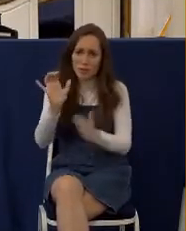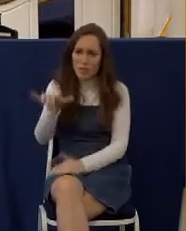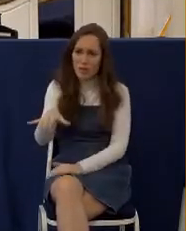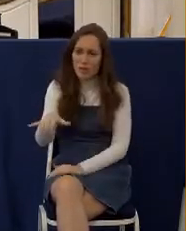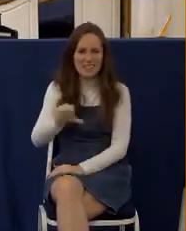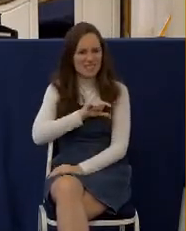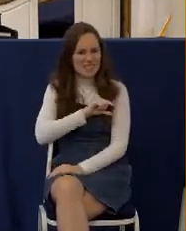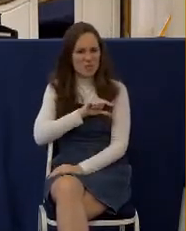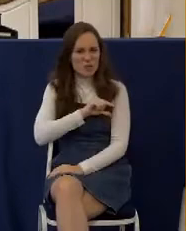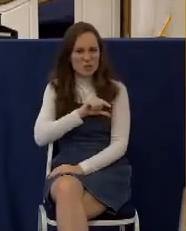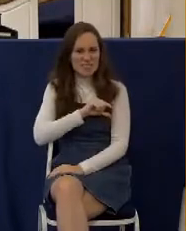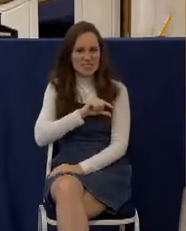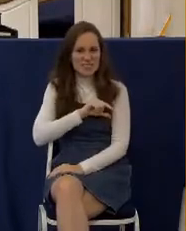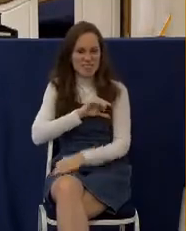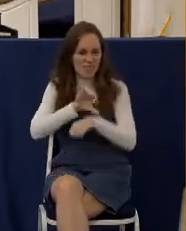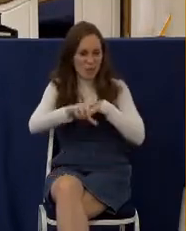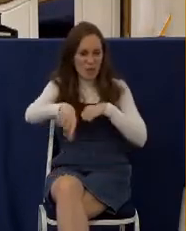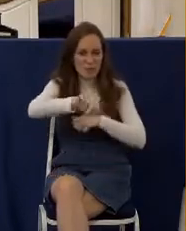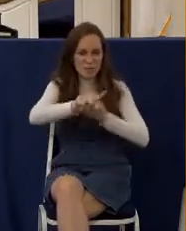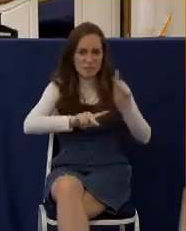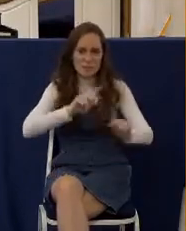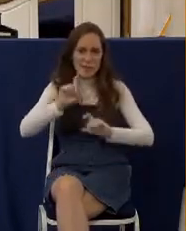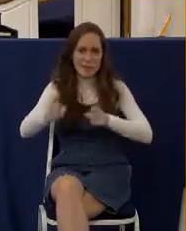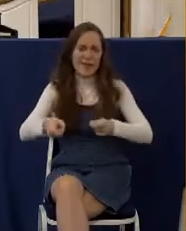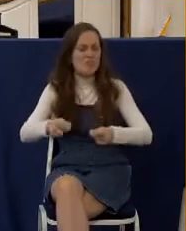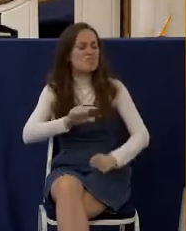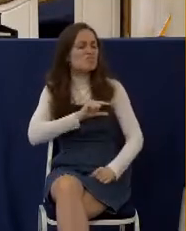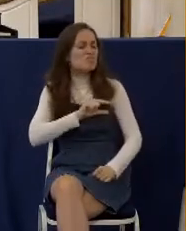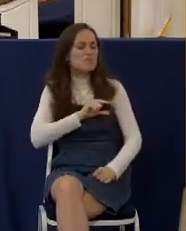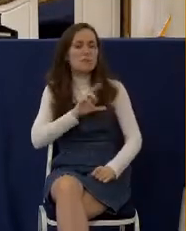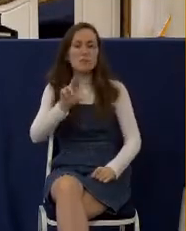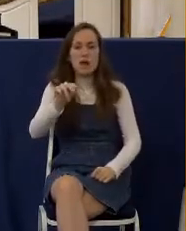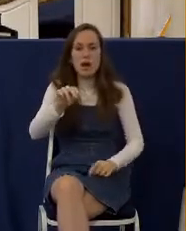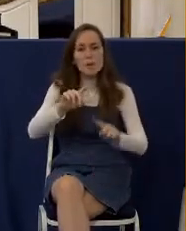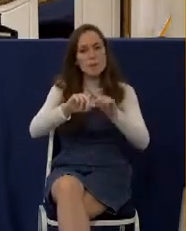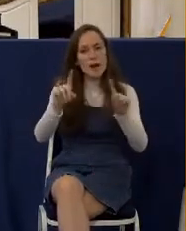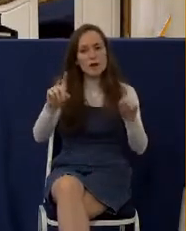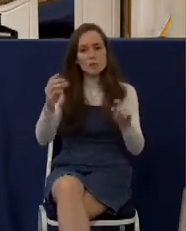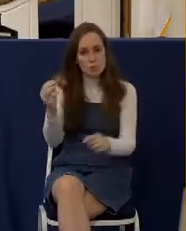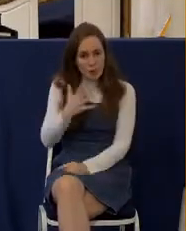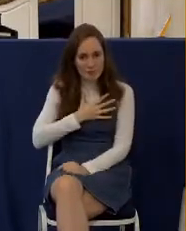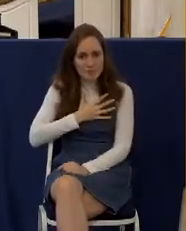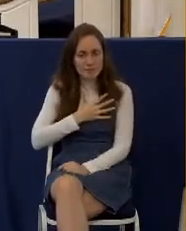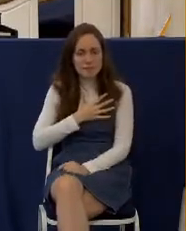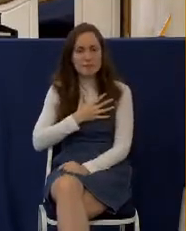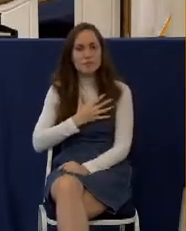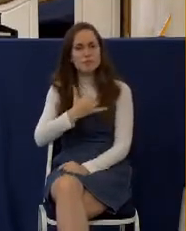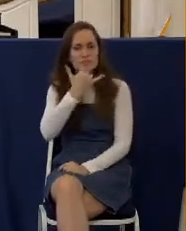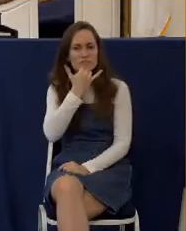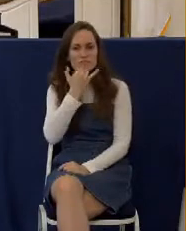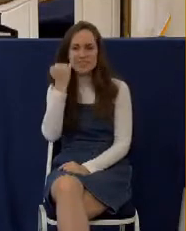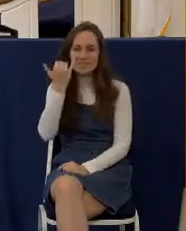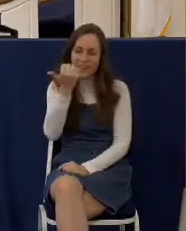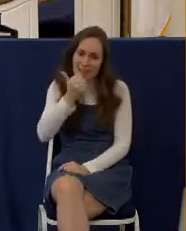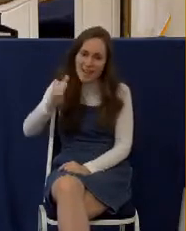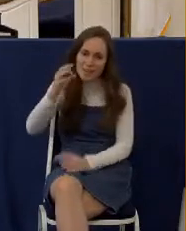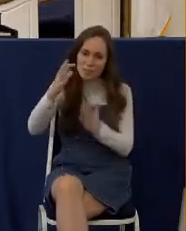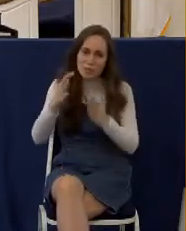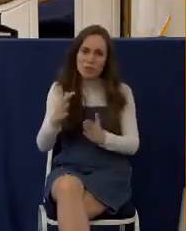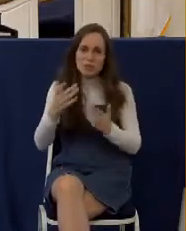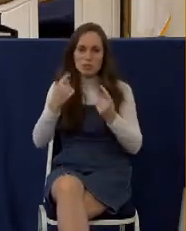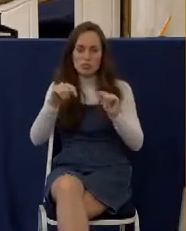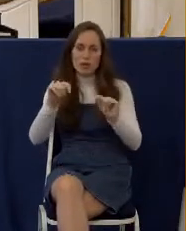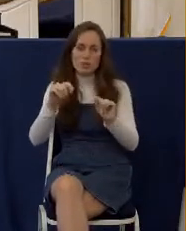giving. It talks about grace giving. You know, it's wrong for any preacher to manipulate